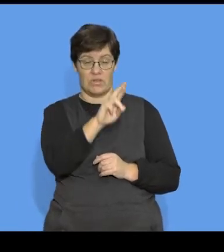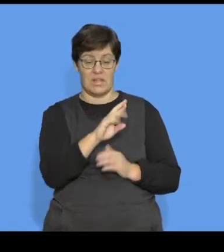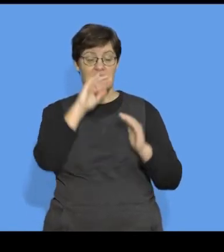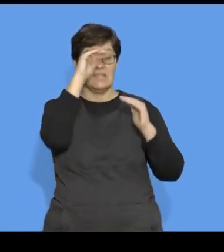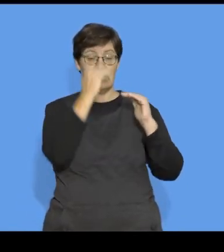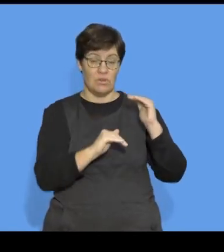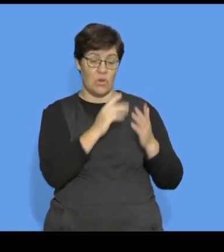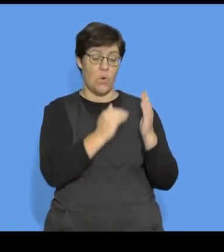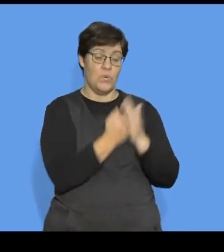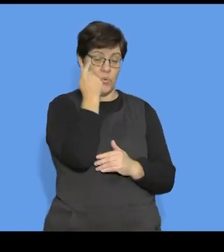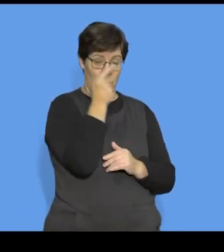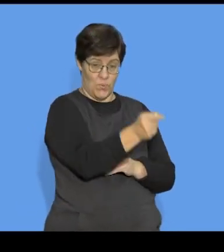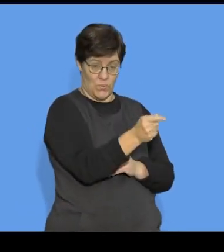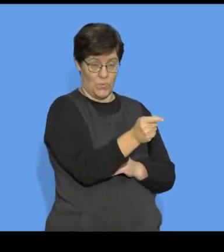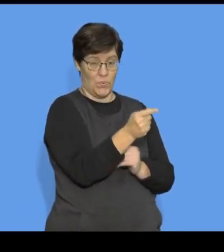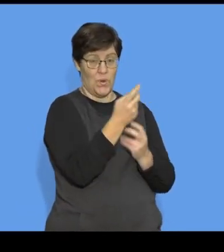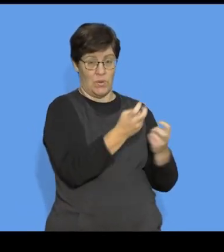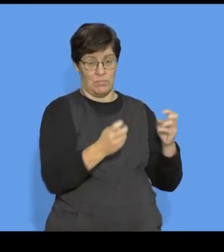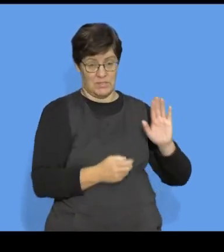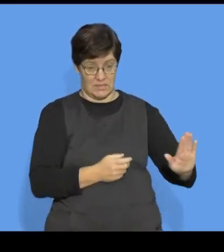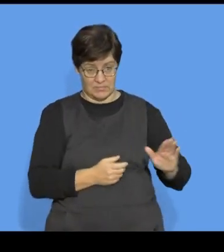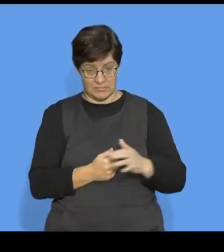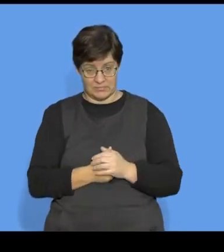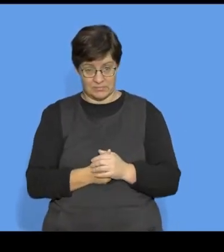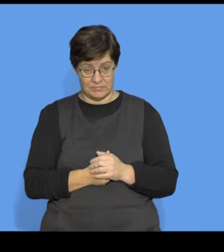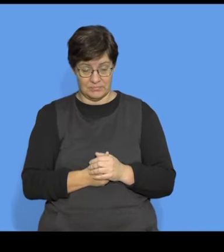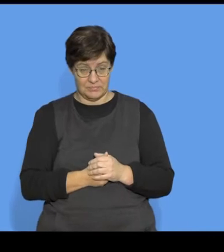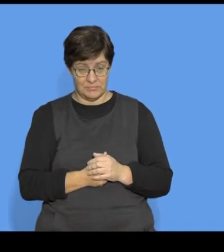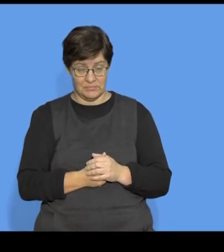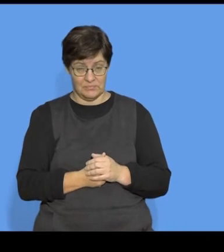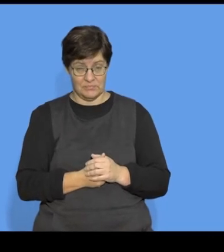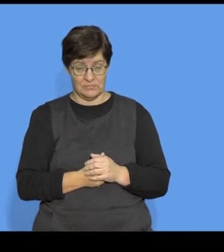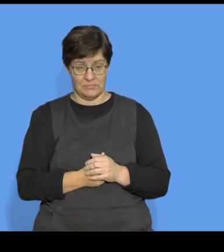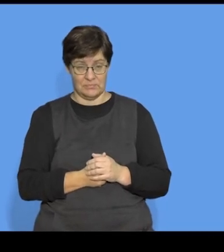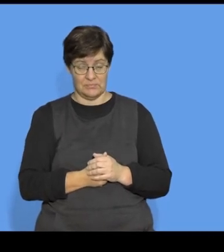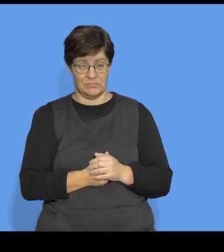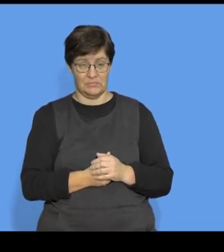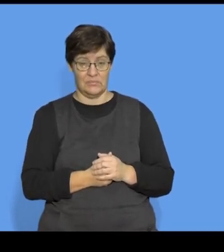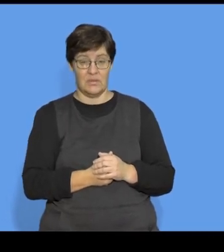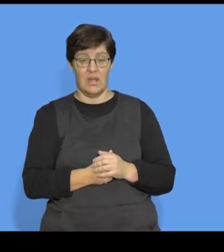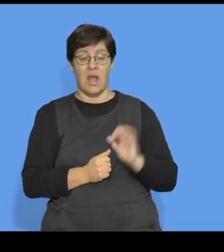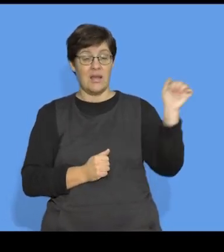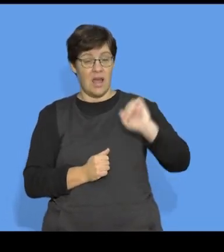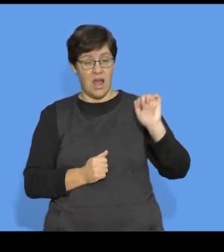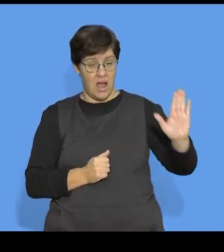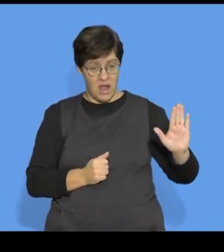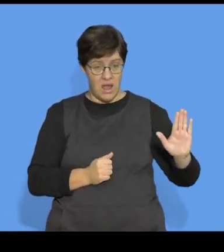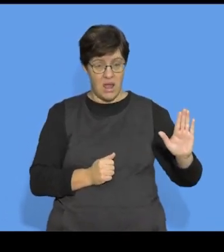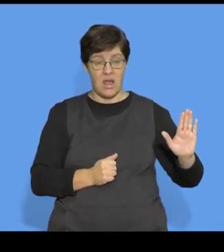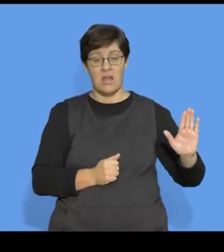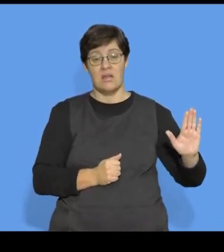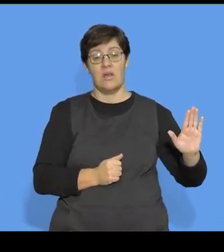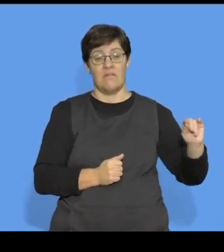1,000 Rand. It's your depreciation on your new. Right. So in vehicles, you had